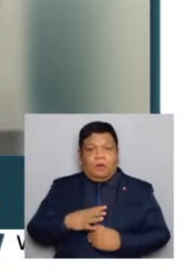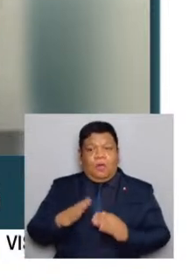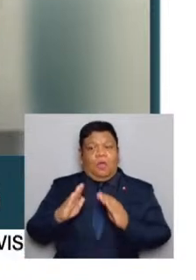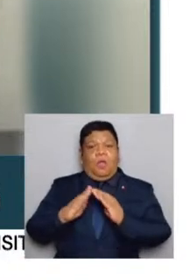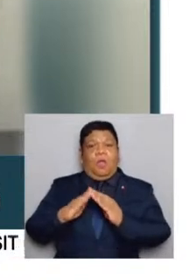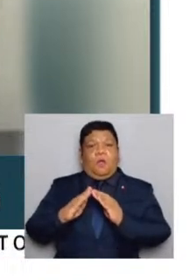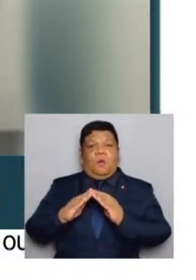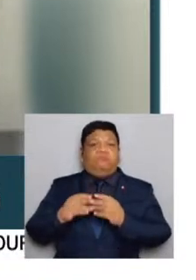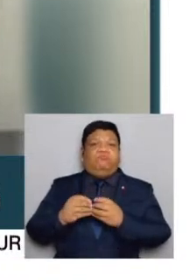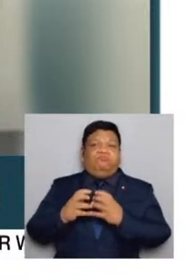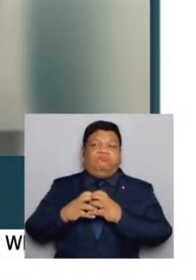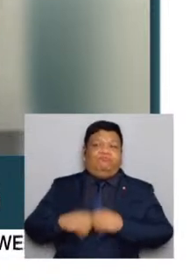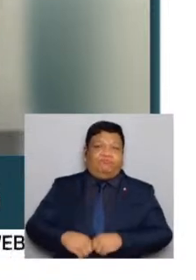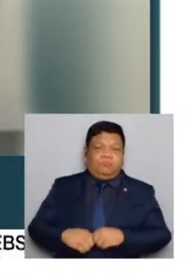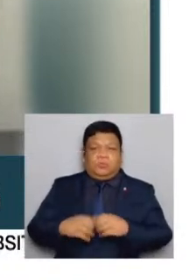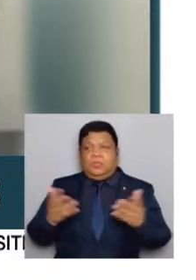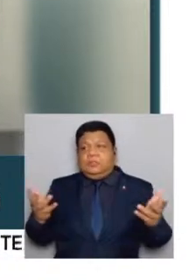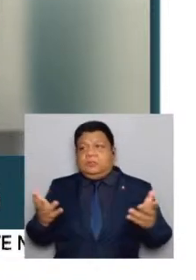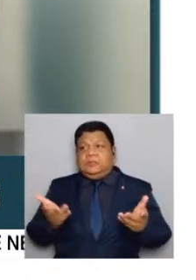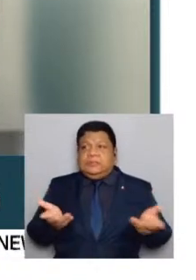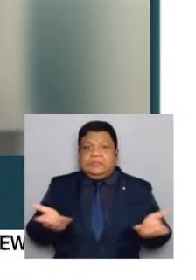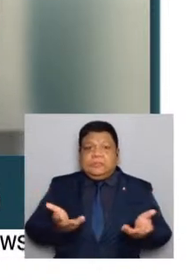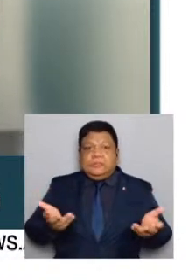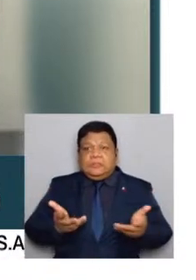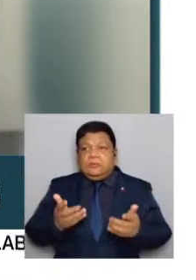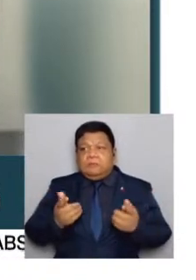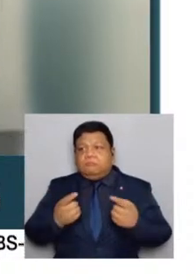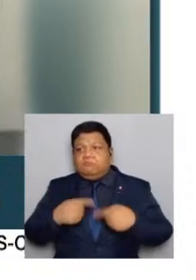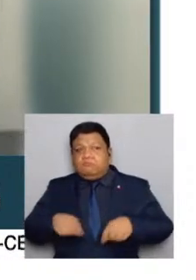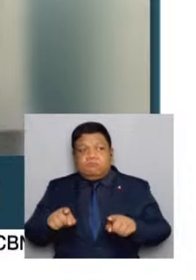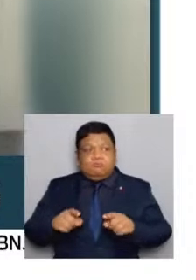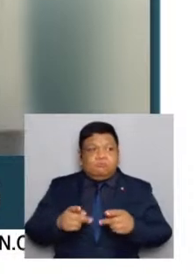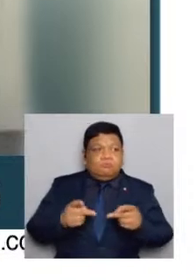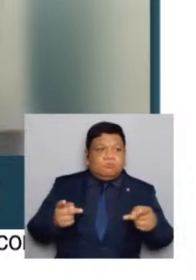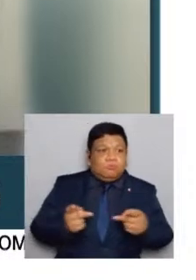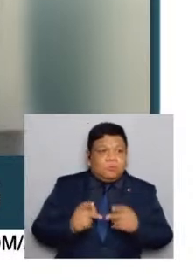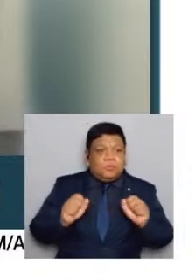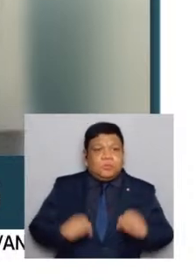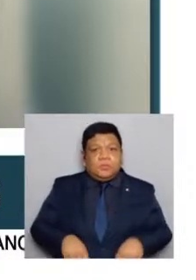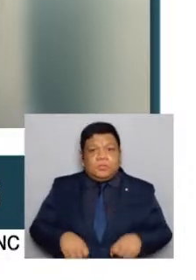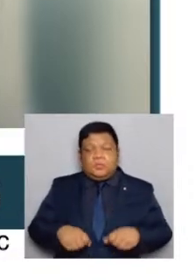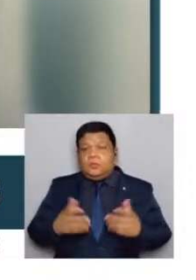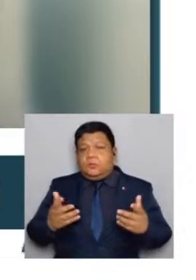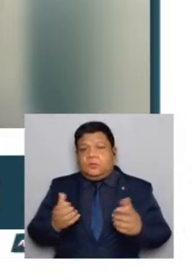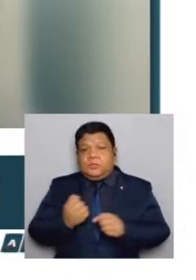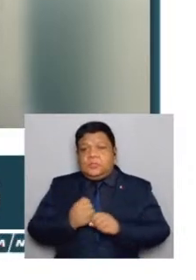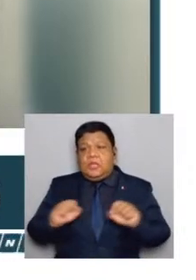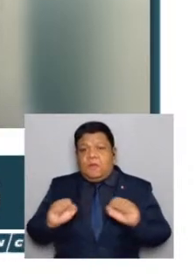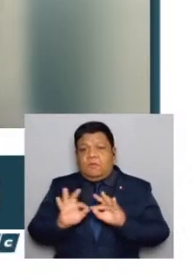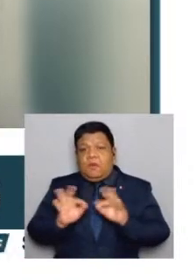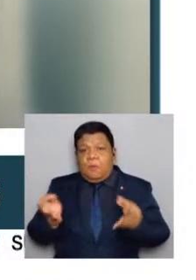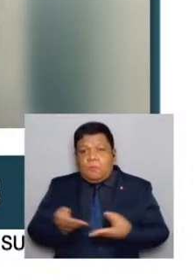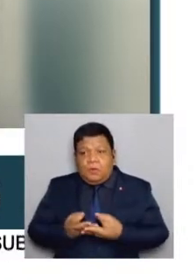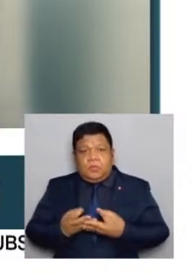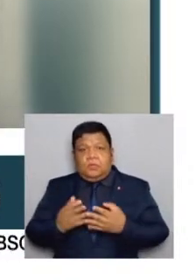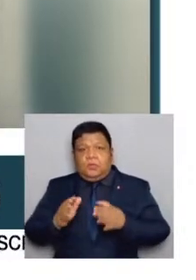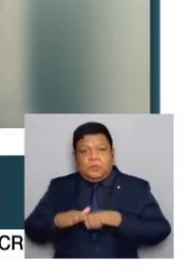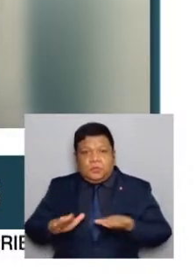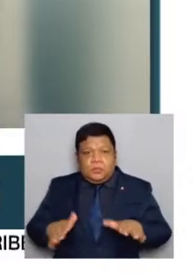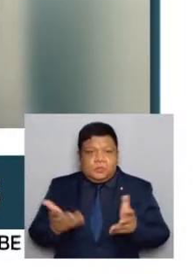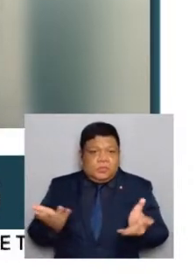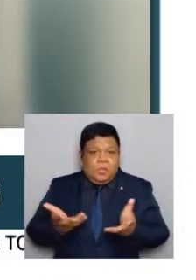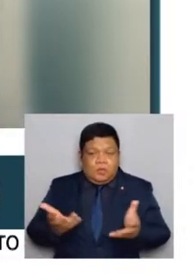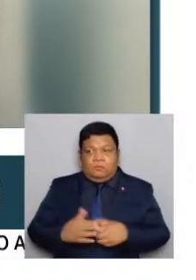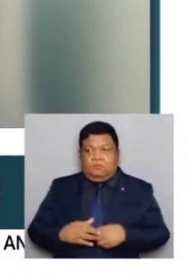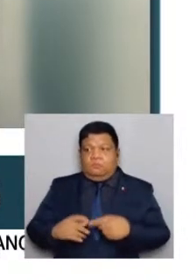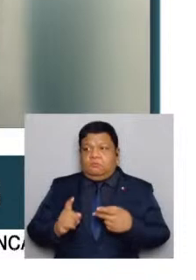They would not have access to a place where they would be able to secure their family and their children. There's no